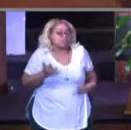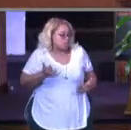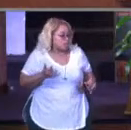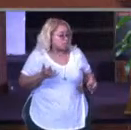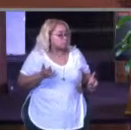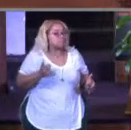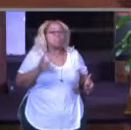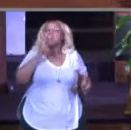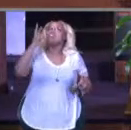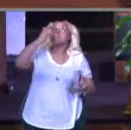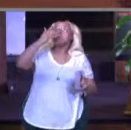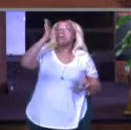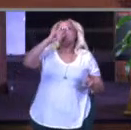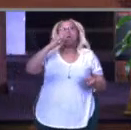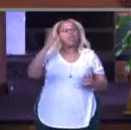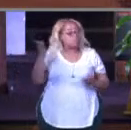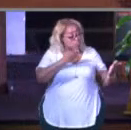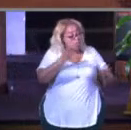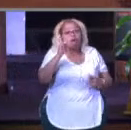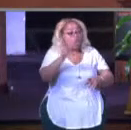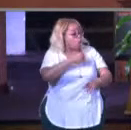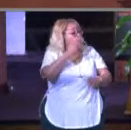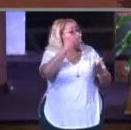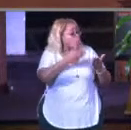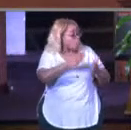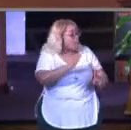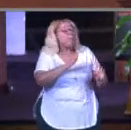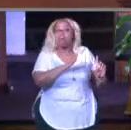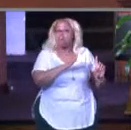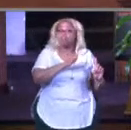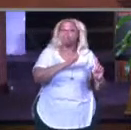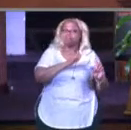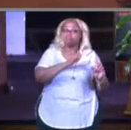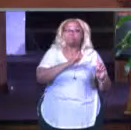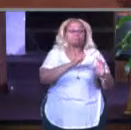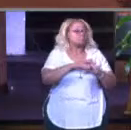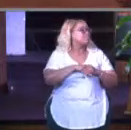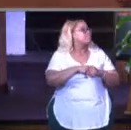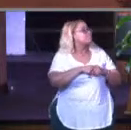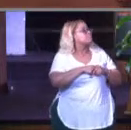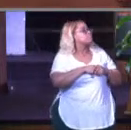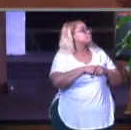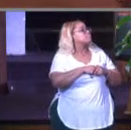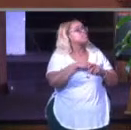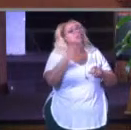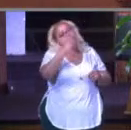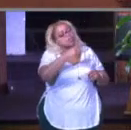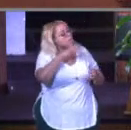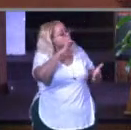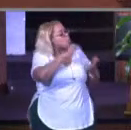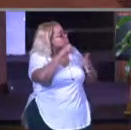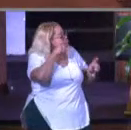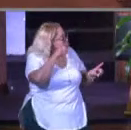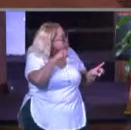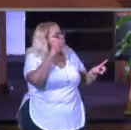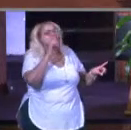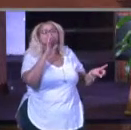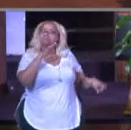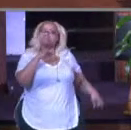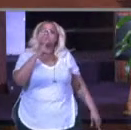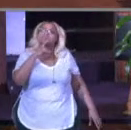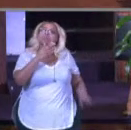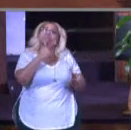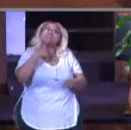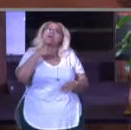Now, realizing that God has brought them a mighty long way, right? I was telling my wife just the other day, I said, yeah, you